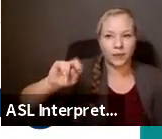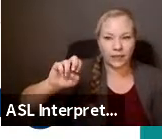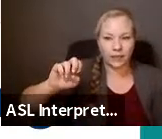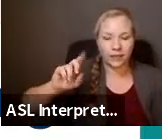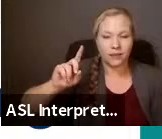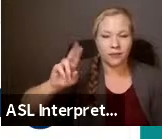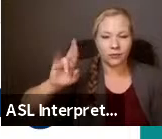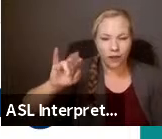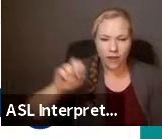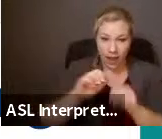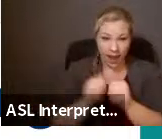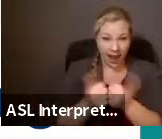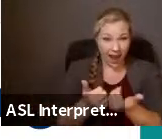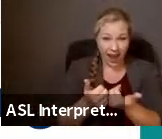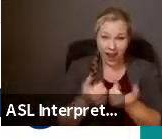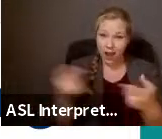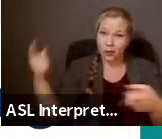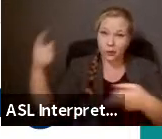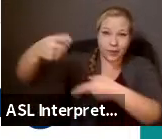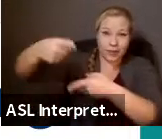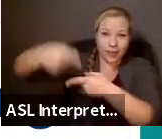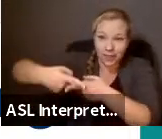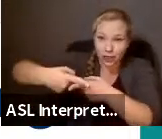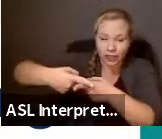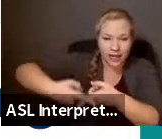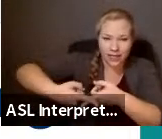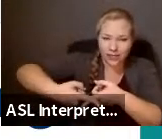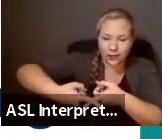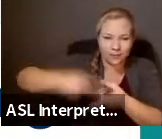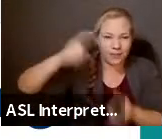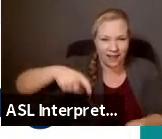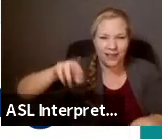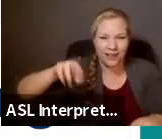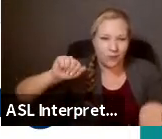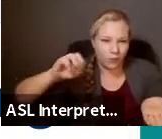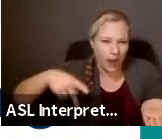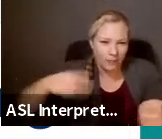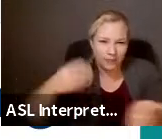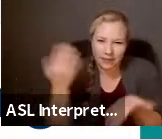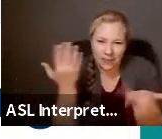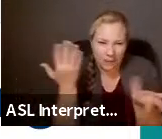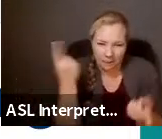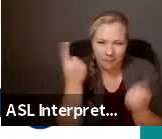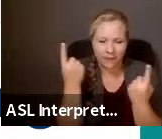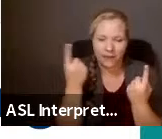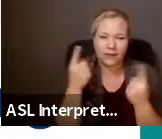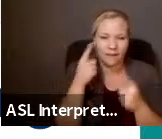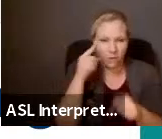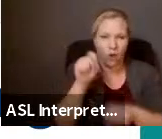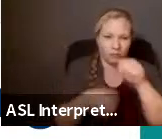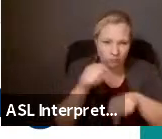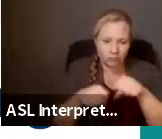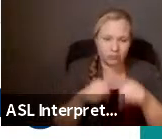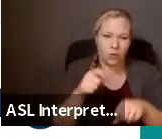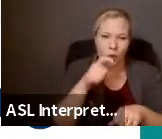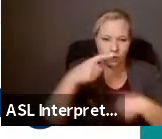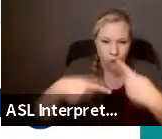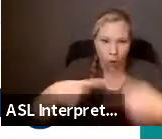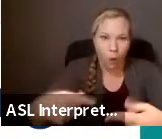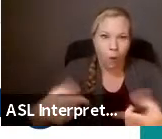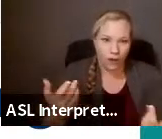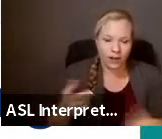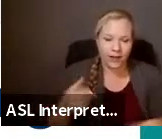that there's going to be some grade change involved, some ramping involved with getting folks walking, biking, rolling up to that arterial